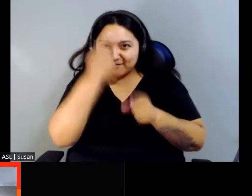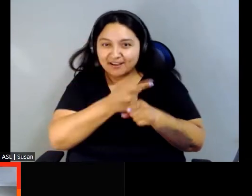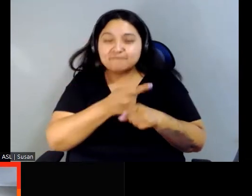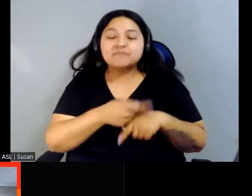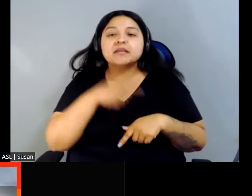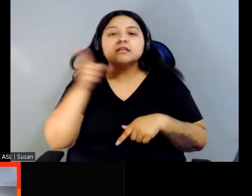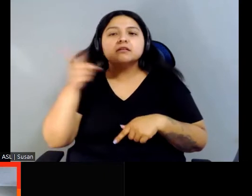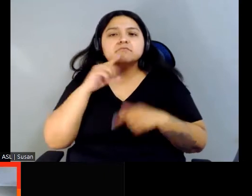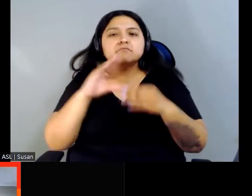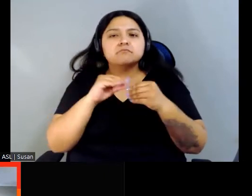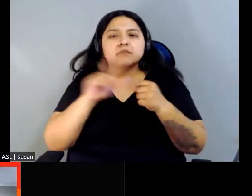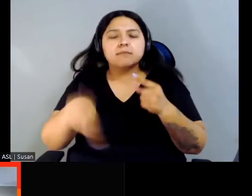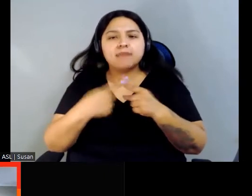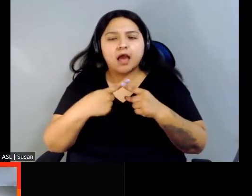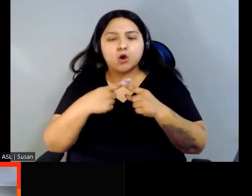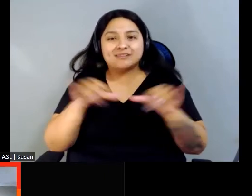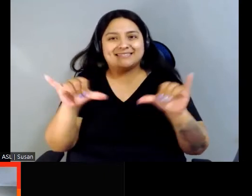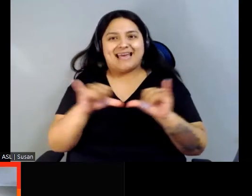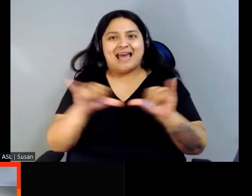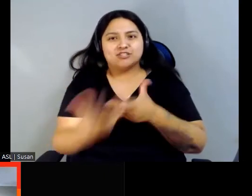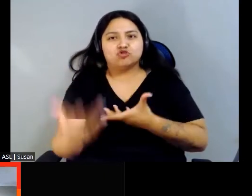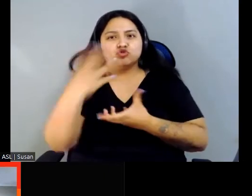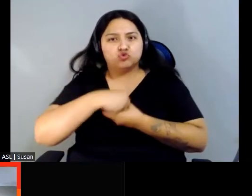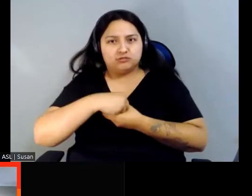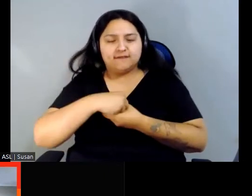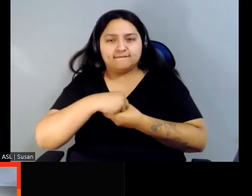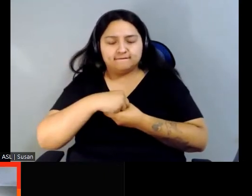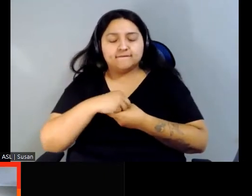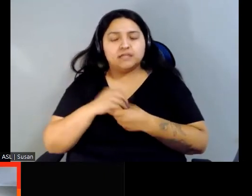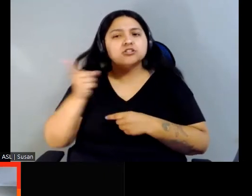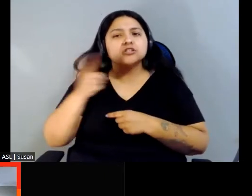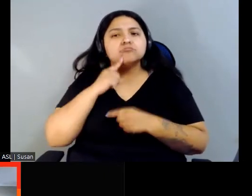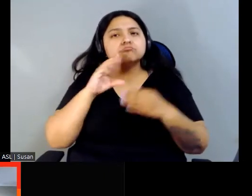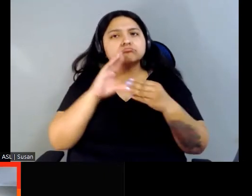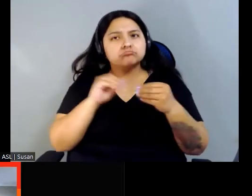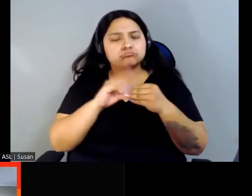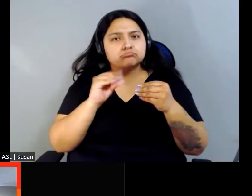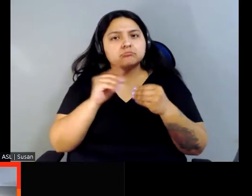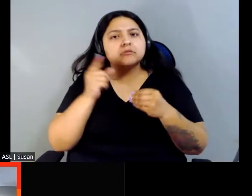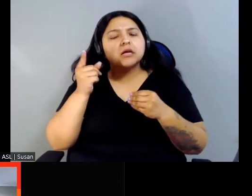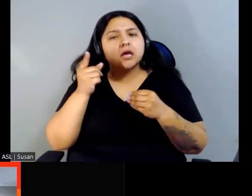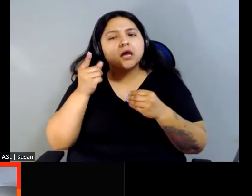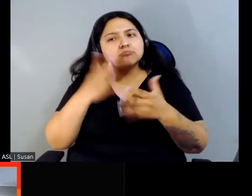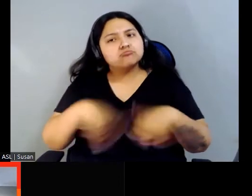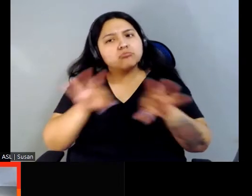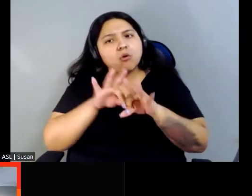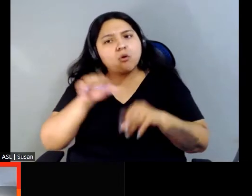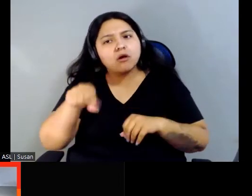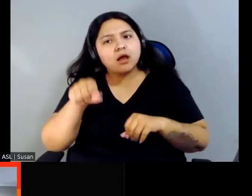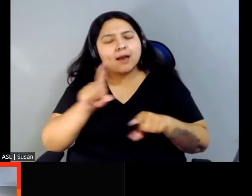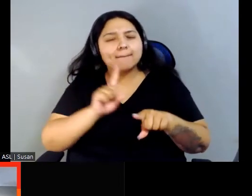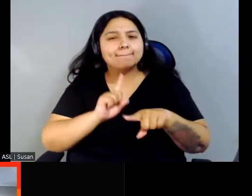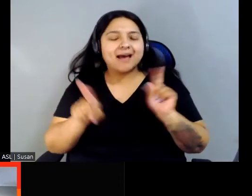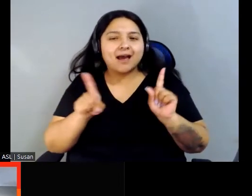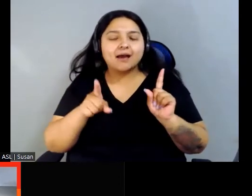about size inclusivity, and she said that while she does value it, the honest truth is it takes, you know, it's more